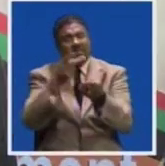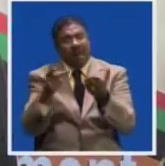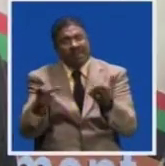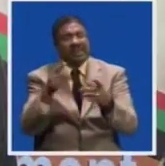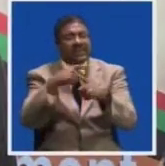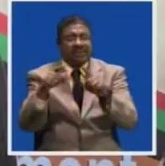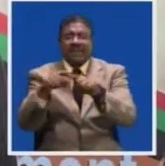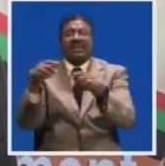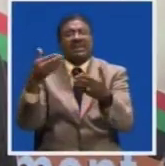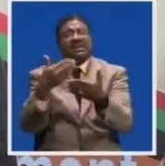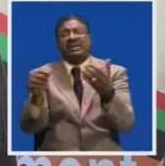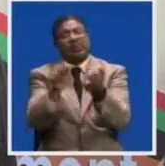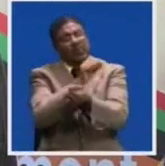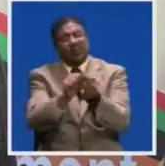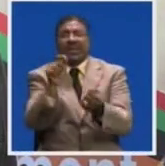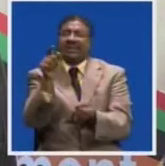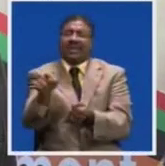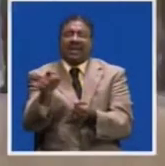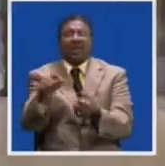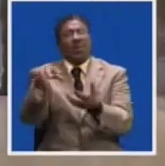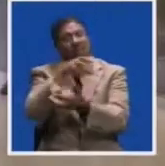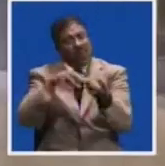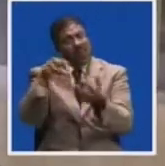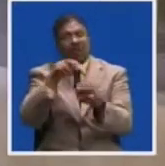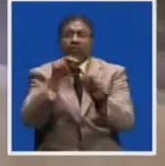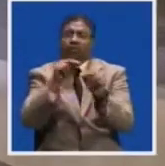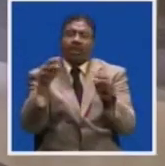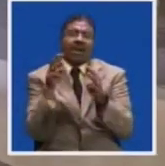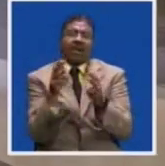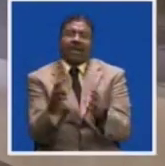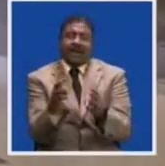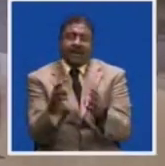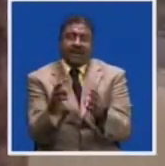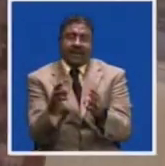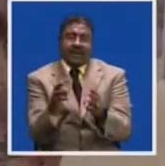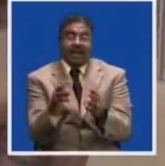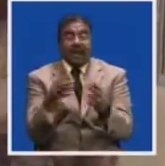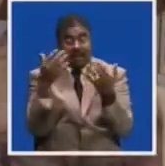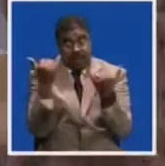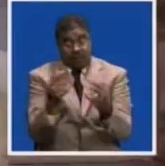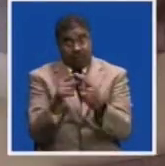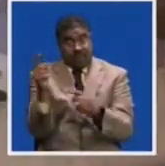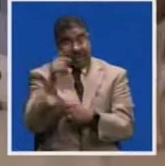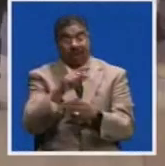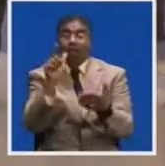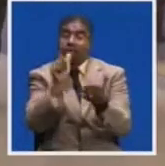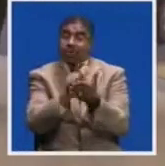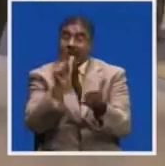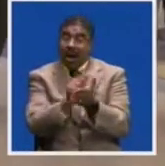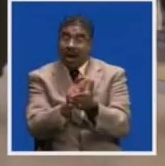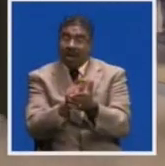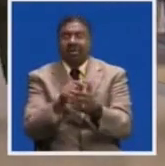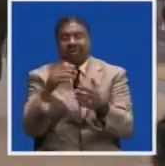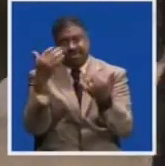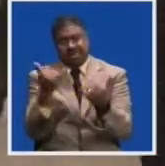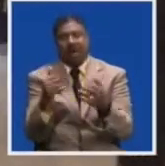destabilizing, the normal way of doing business. Meanwhile, the situation in Lusaka has returned to normal following the deployment of police officers in